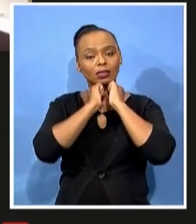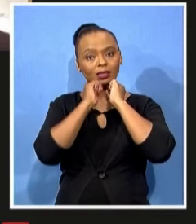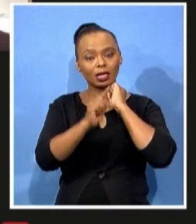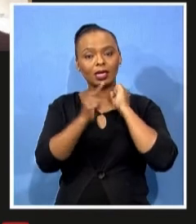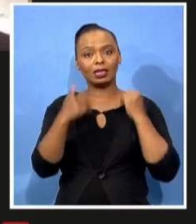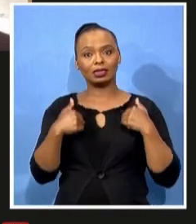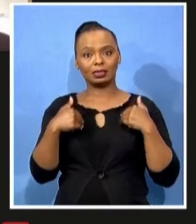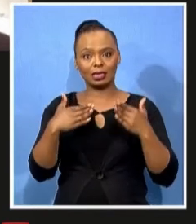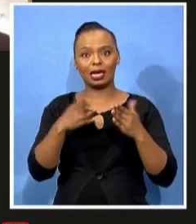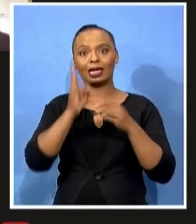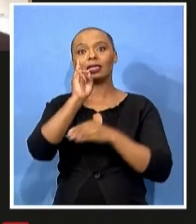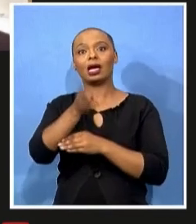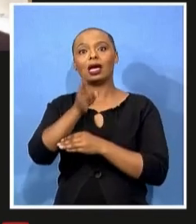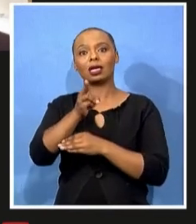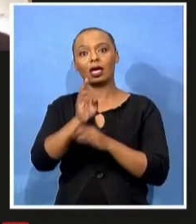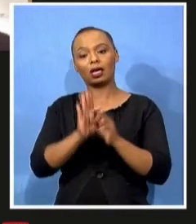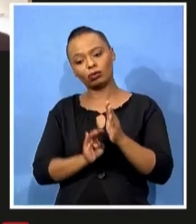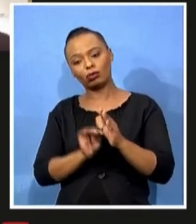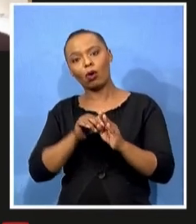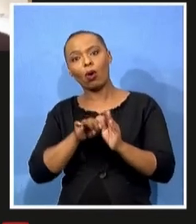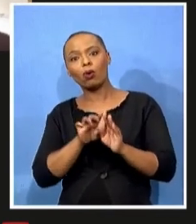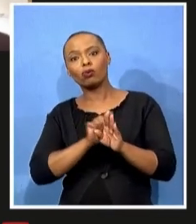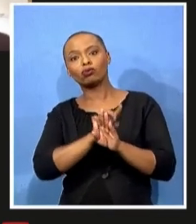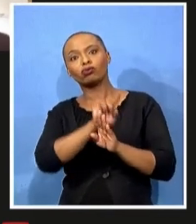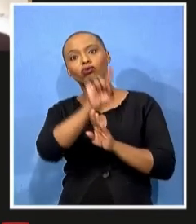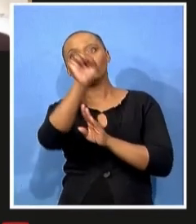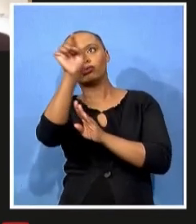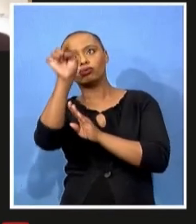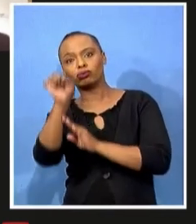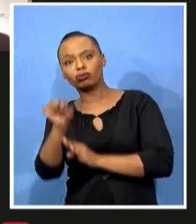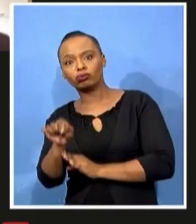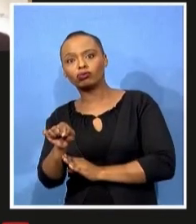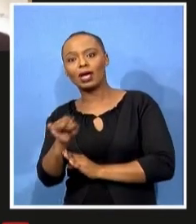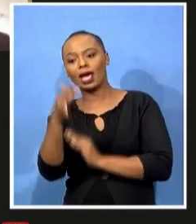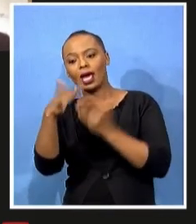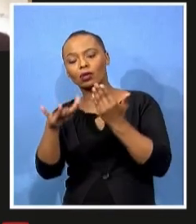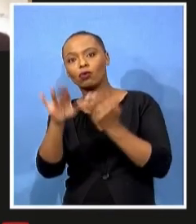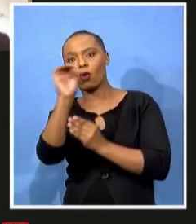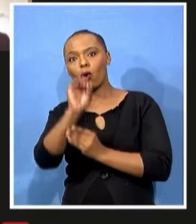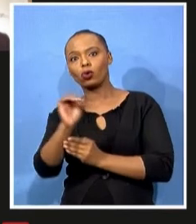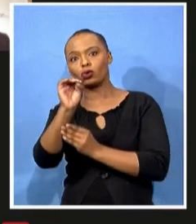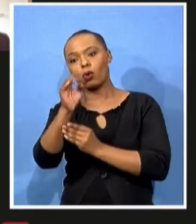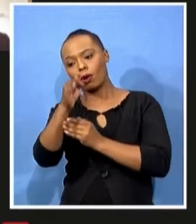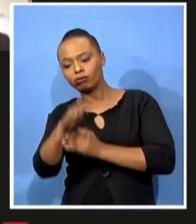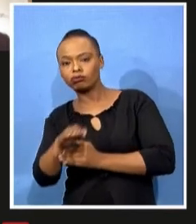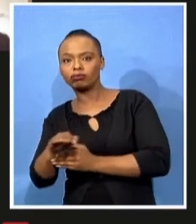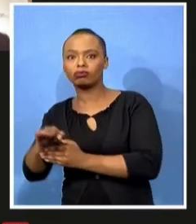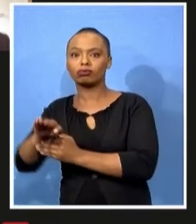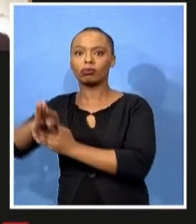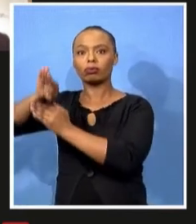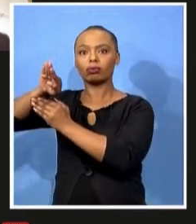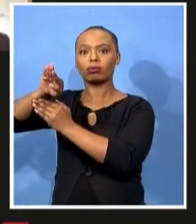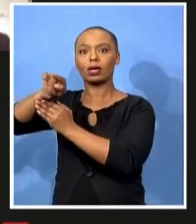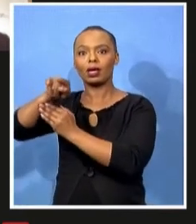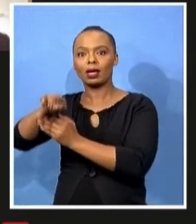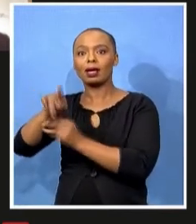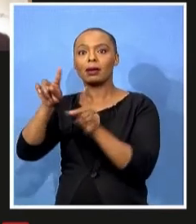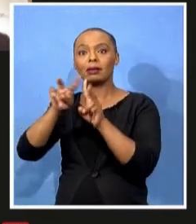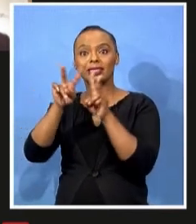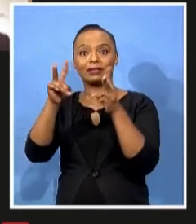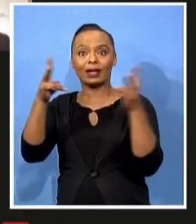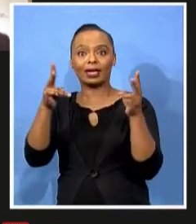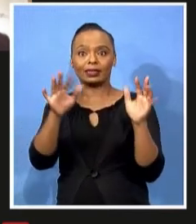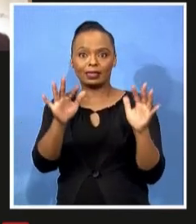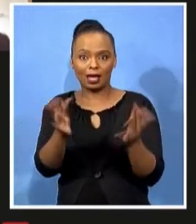October up to currently where we are. But the difference between the two is that the gray graph is showing